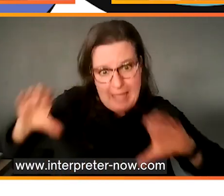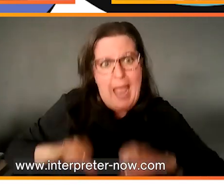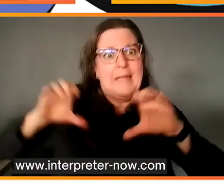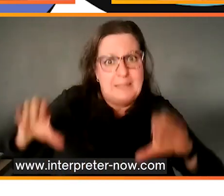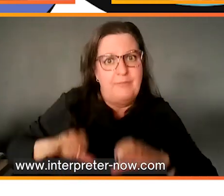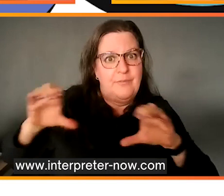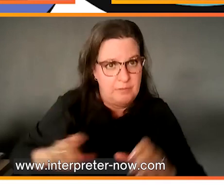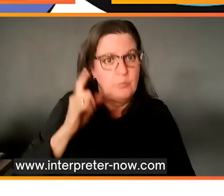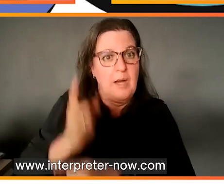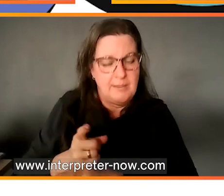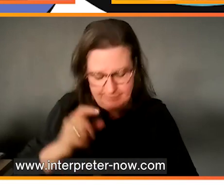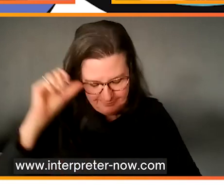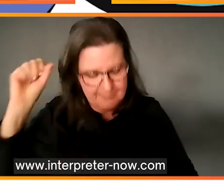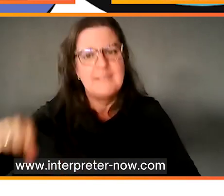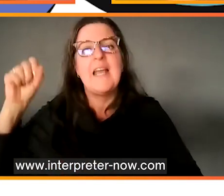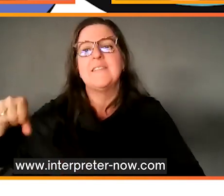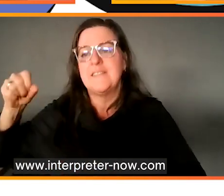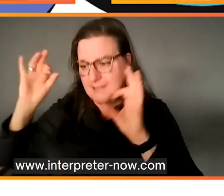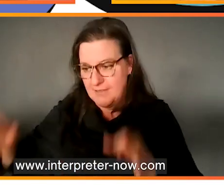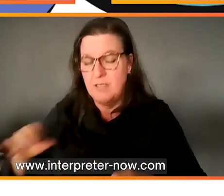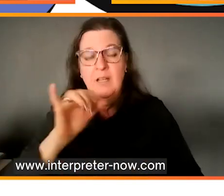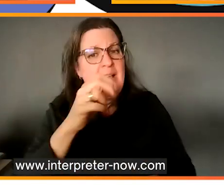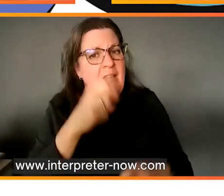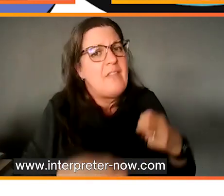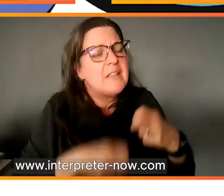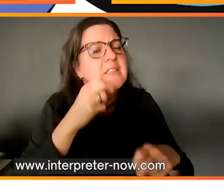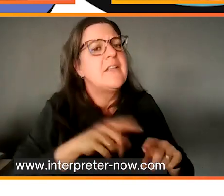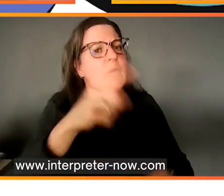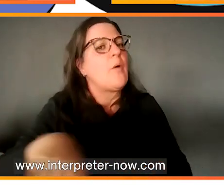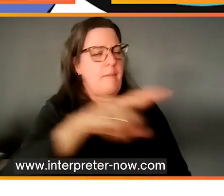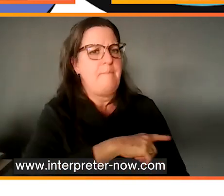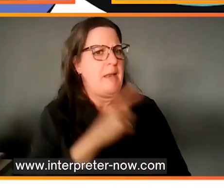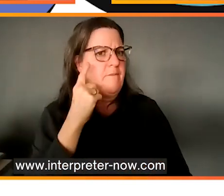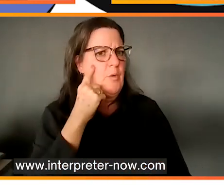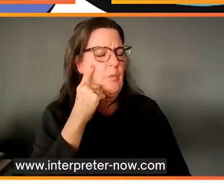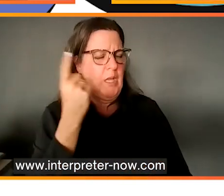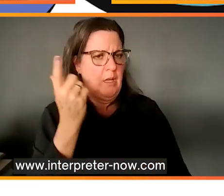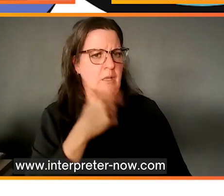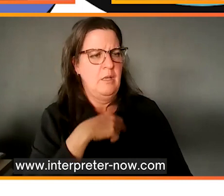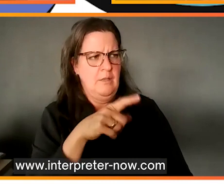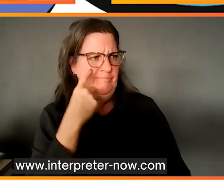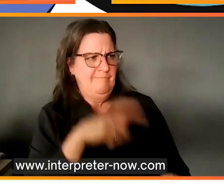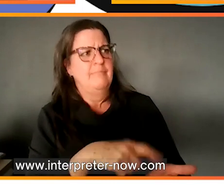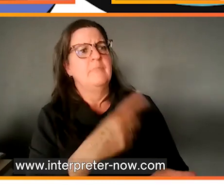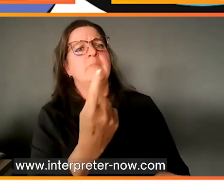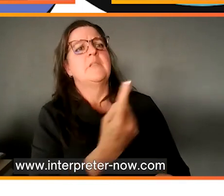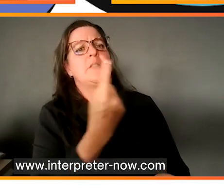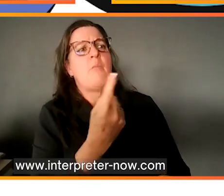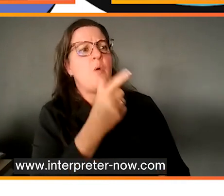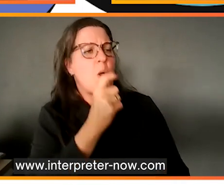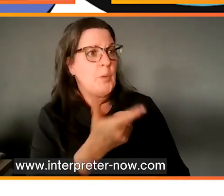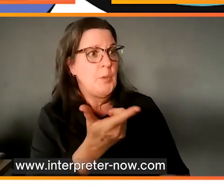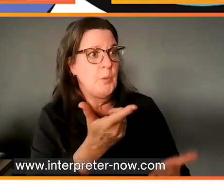yes. that's difficult. But if you think about, if you're seeing someone being consistently